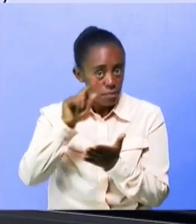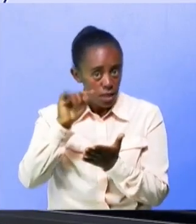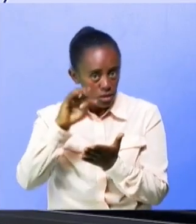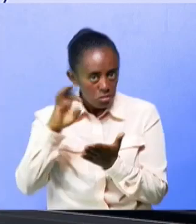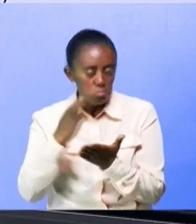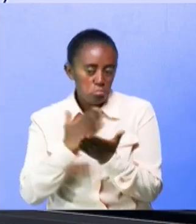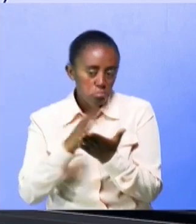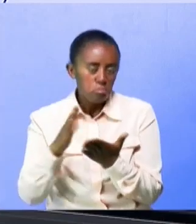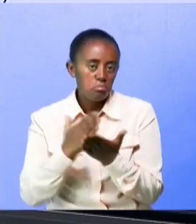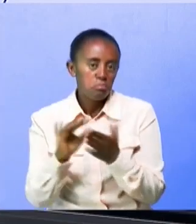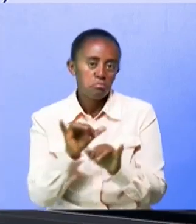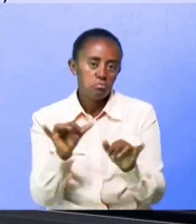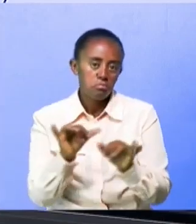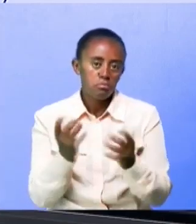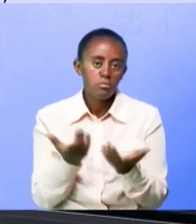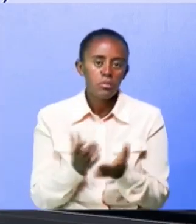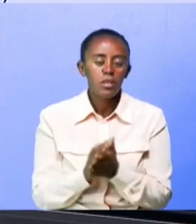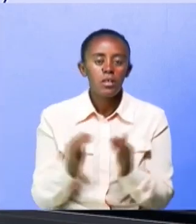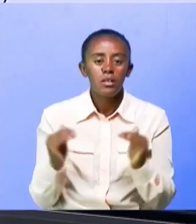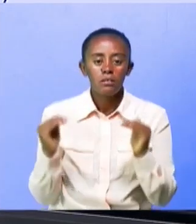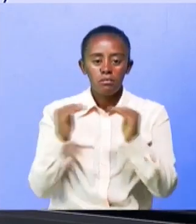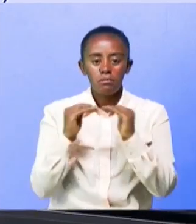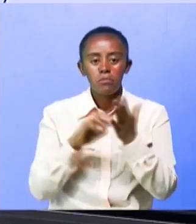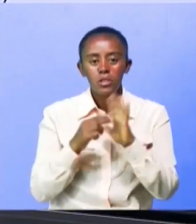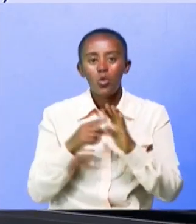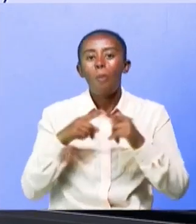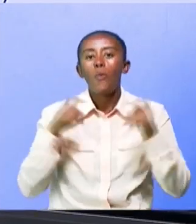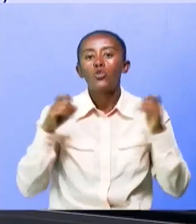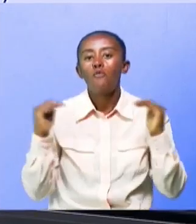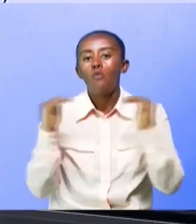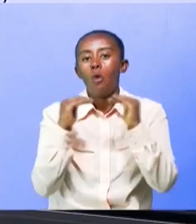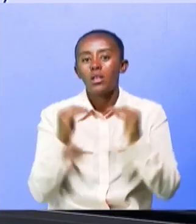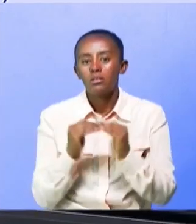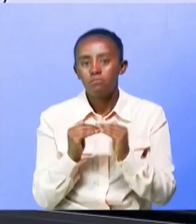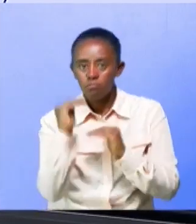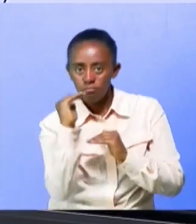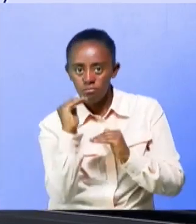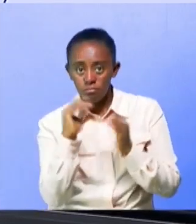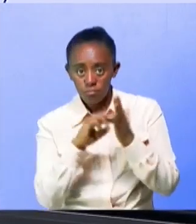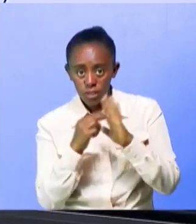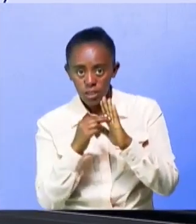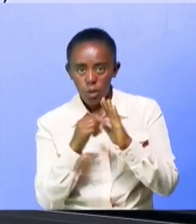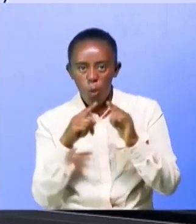Inequality, it is opposite of equality. Yeah?